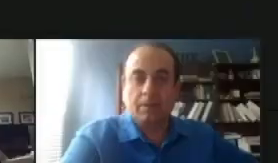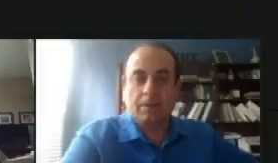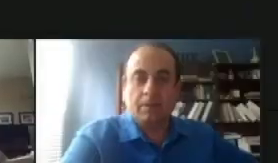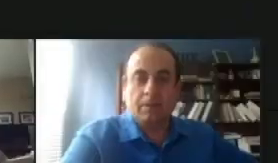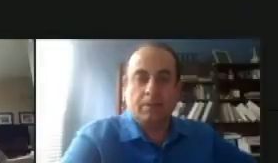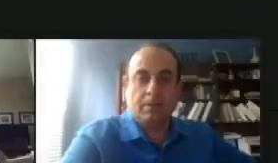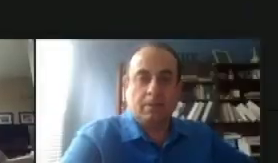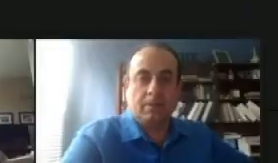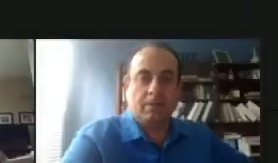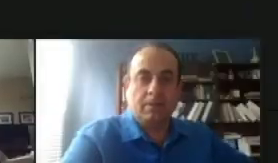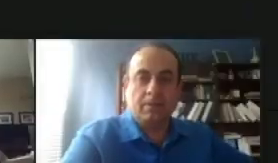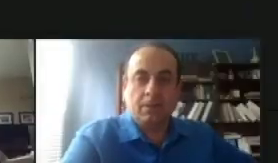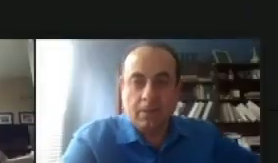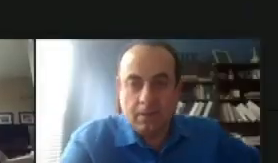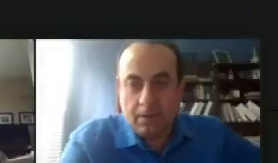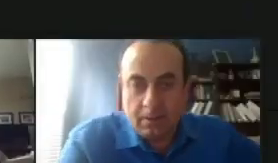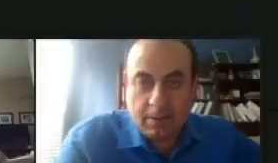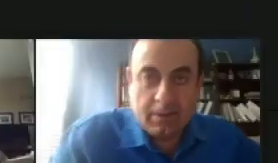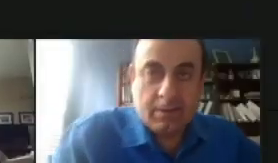No tengo el audio.